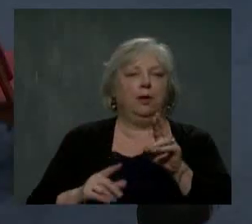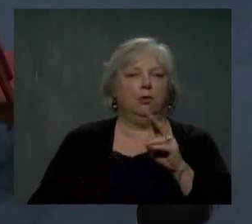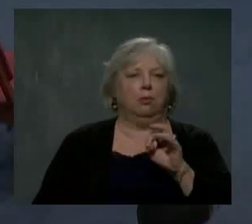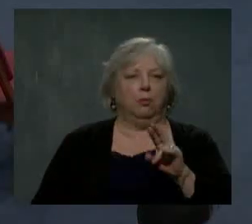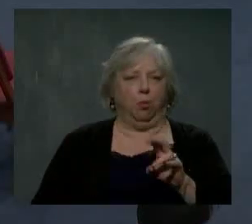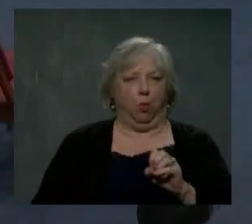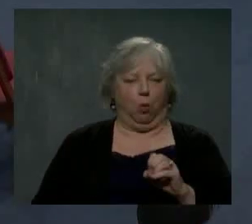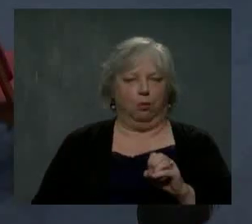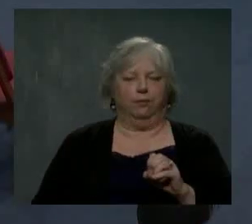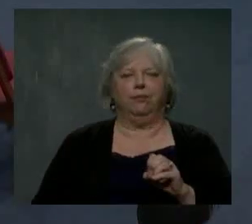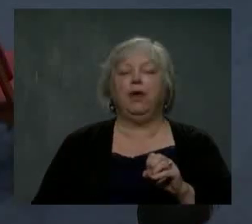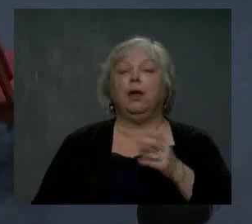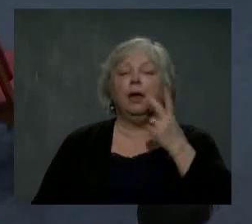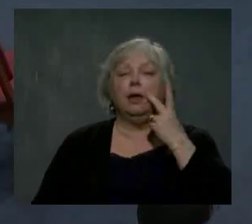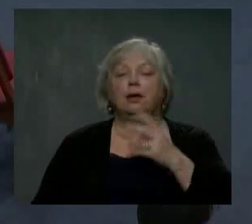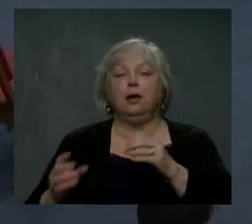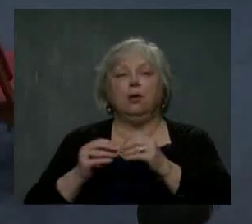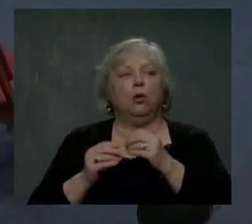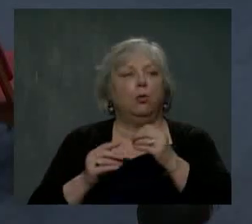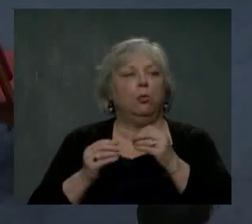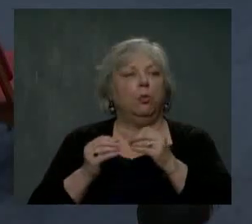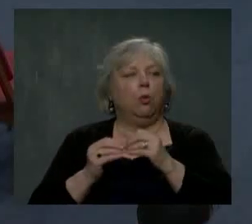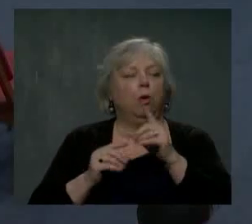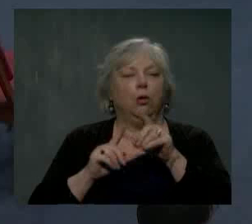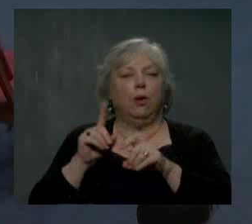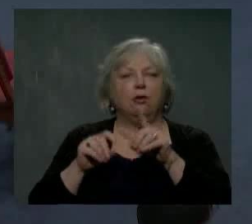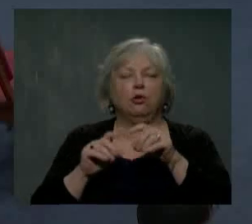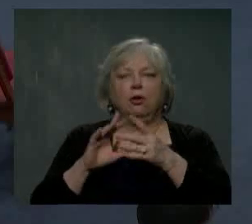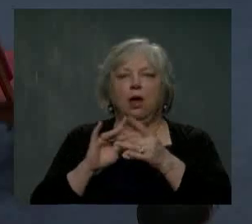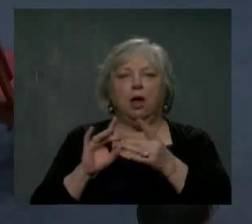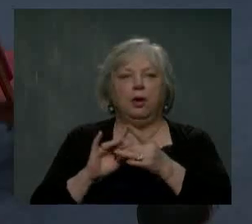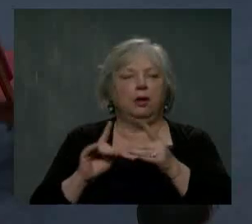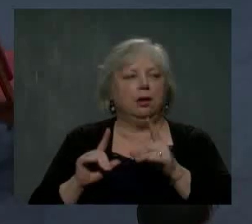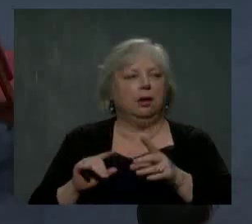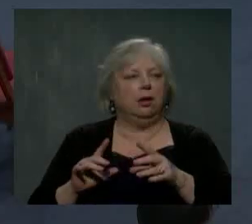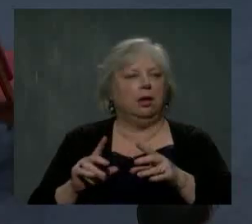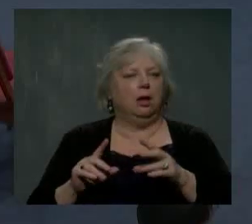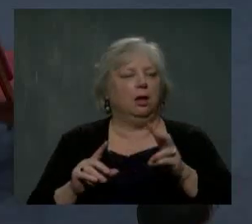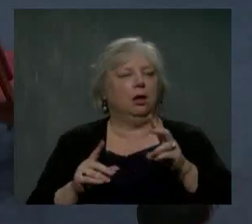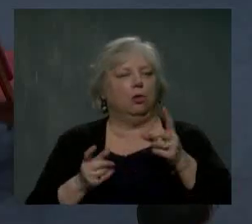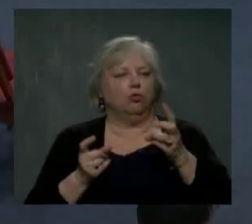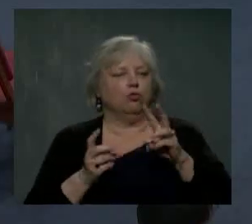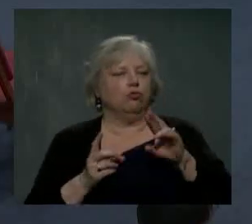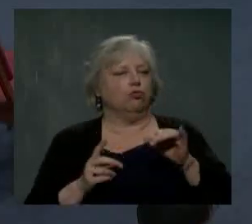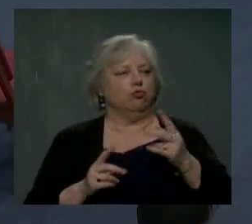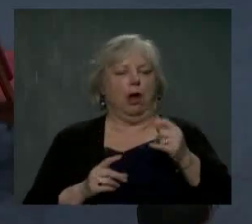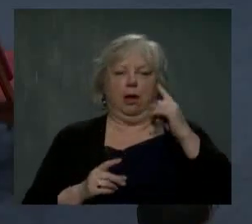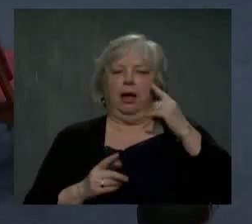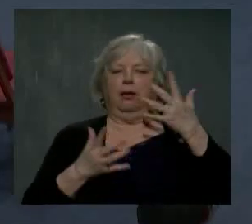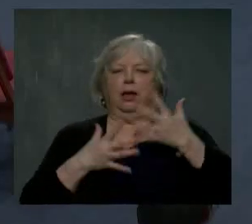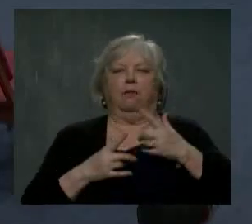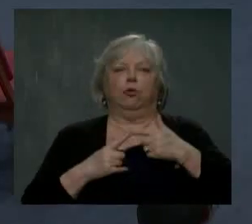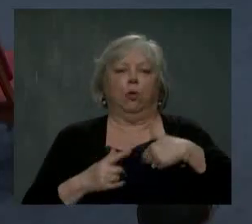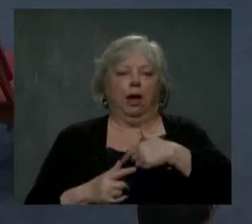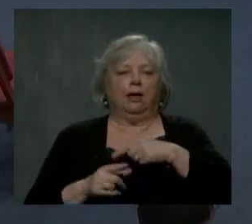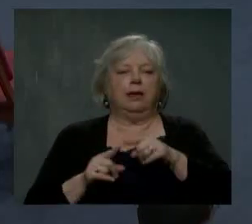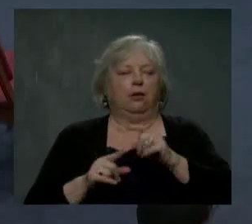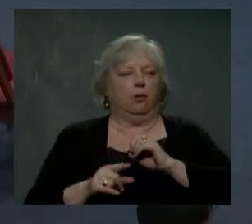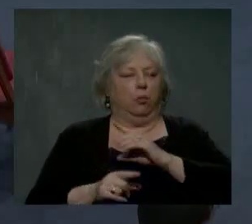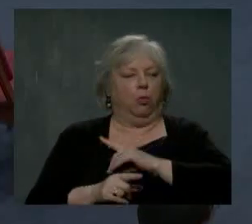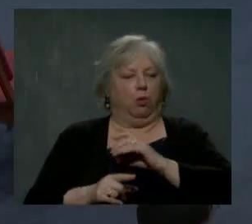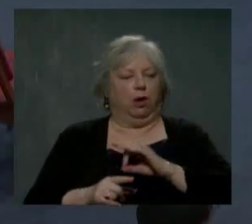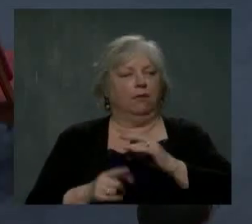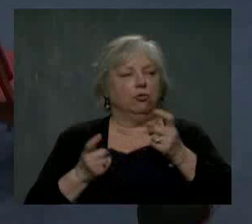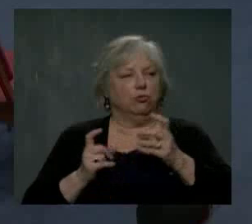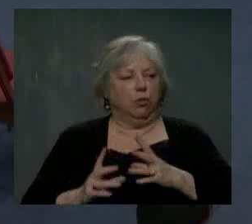questions. I don't think it's left up to us as a board of directors because what we're asking for is an